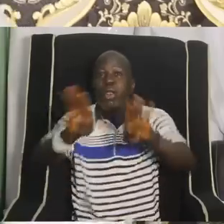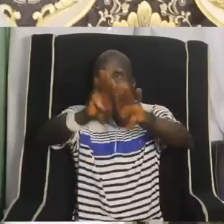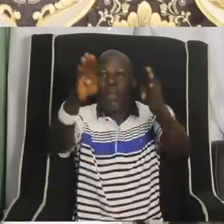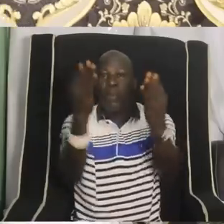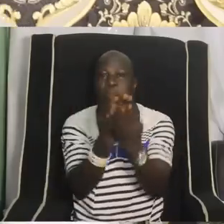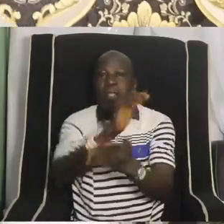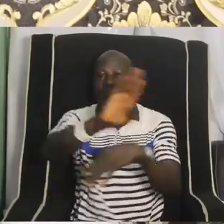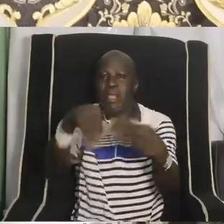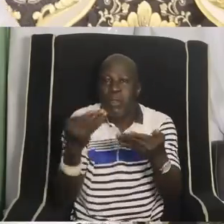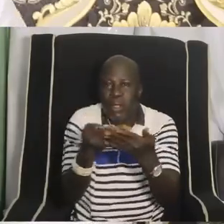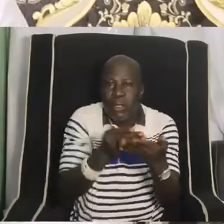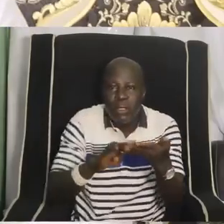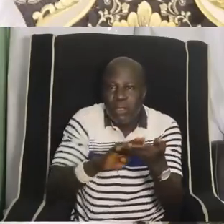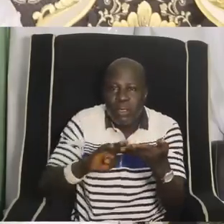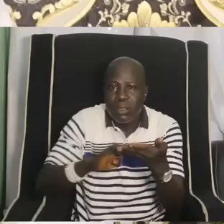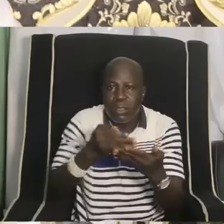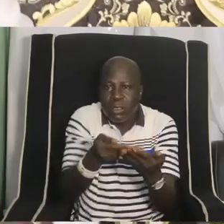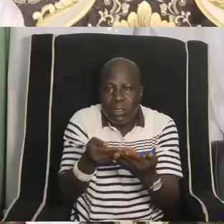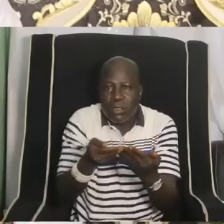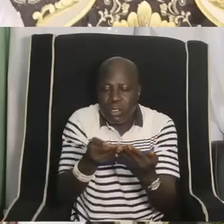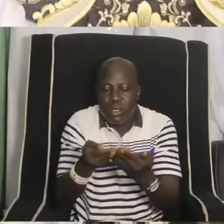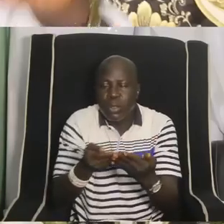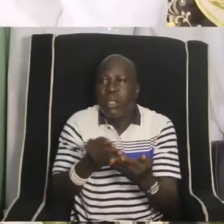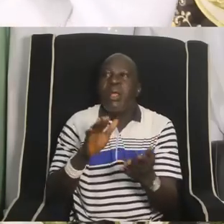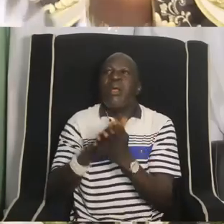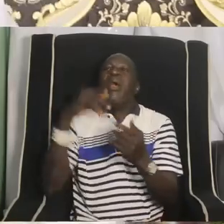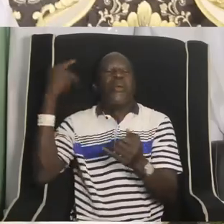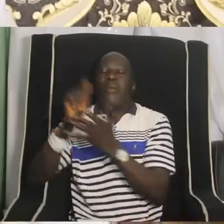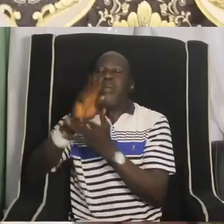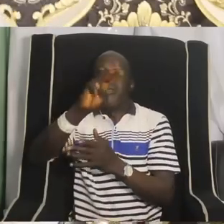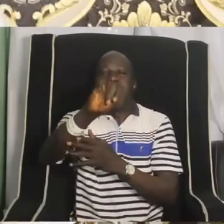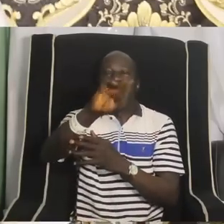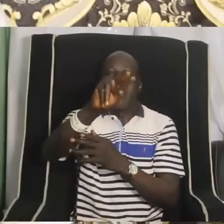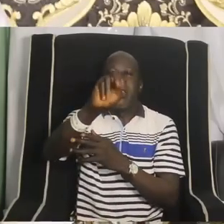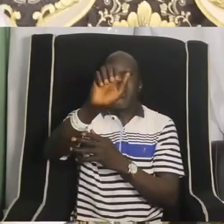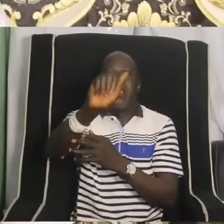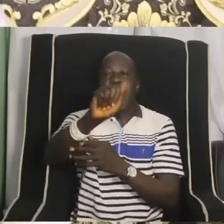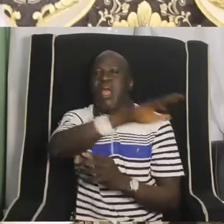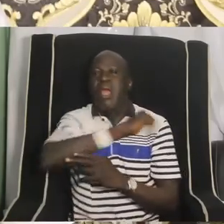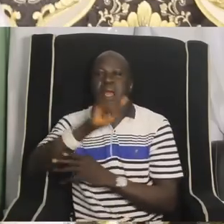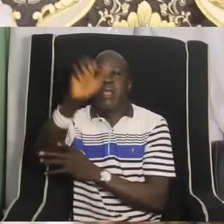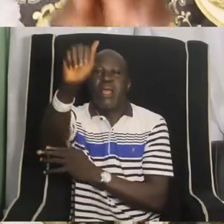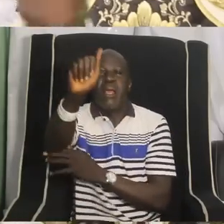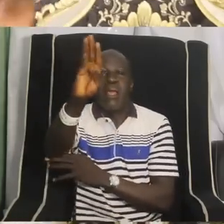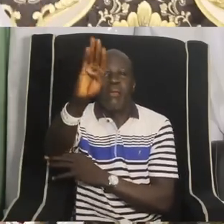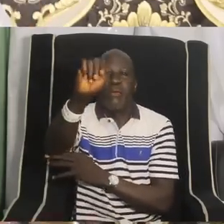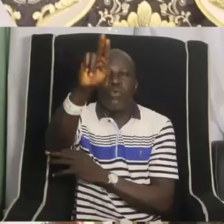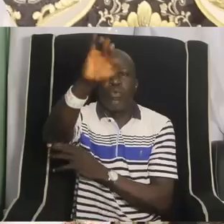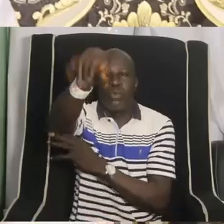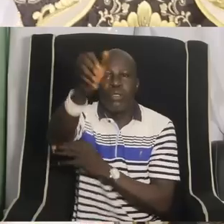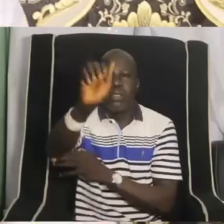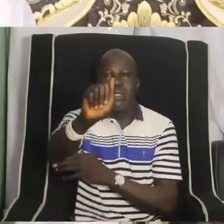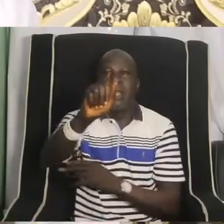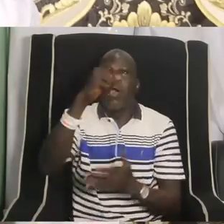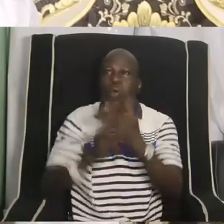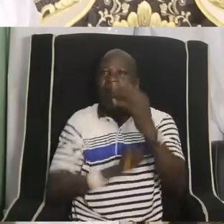The Lord asks us to give all our branches in north. So, Mina ati Abuja. Laaro yi. This morning, Mbano, whatever